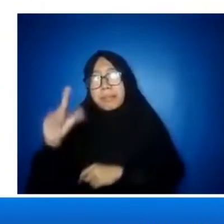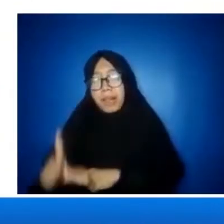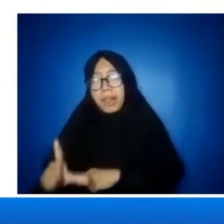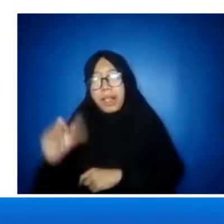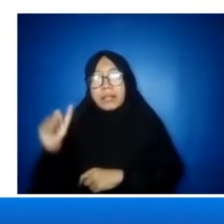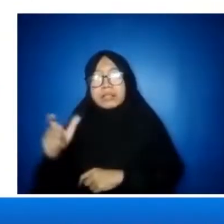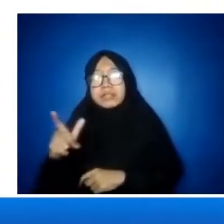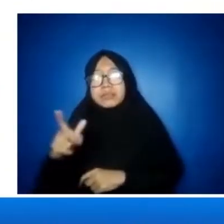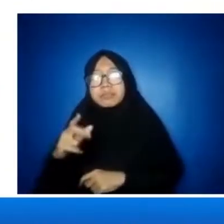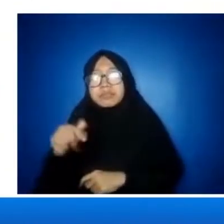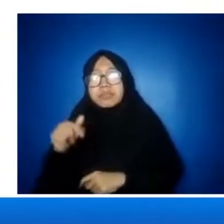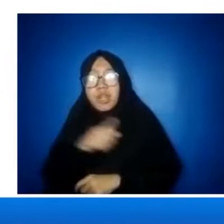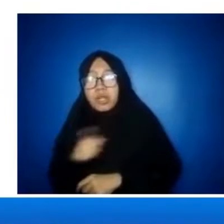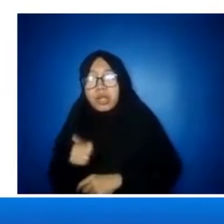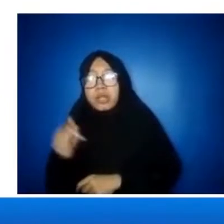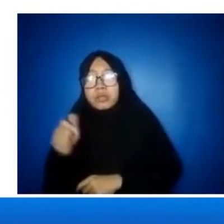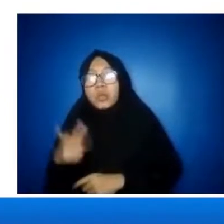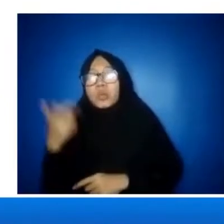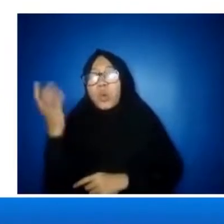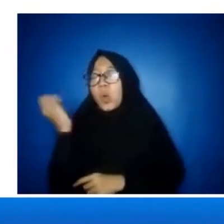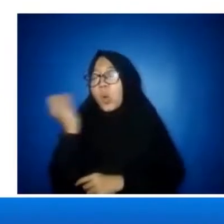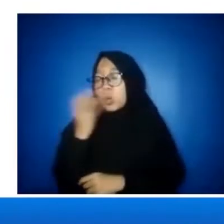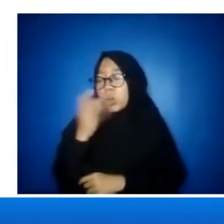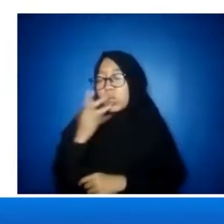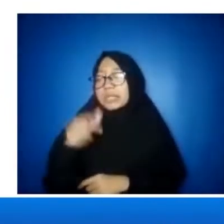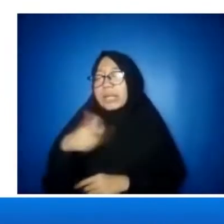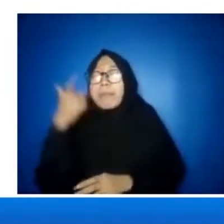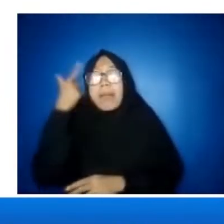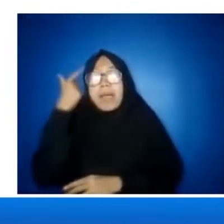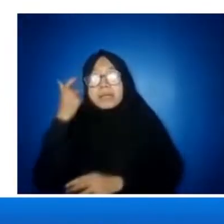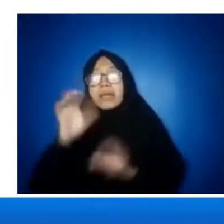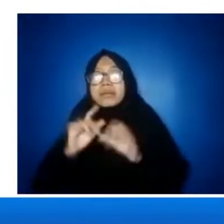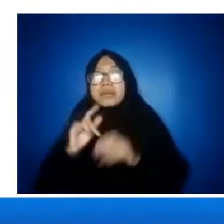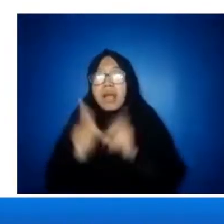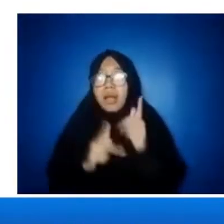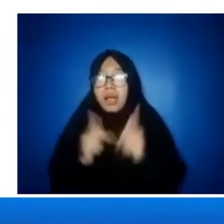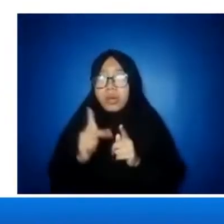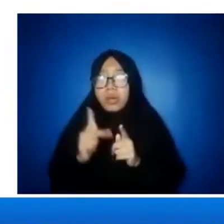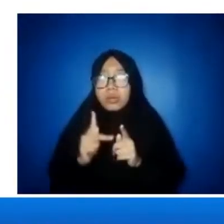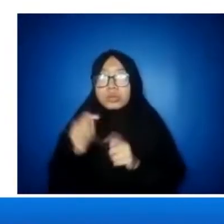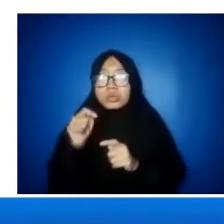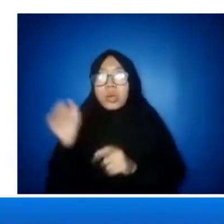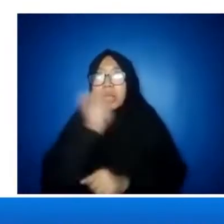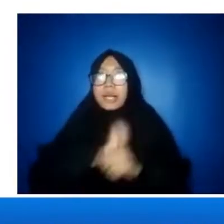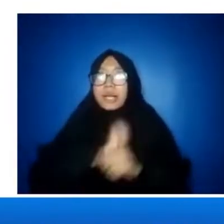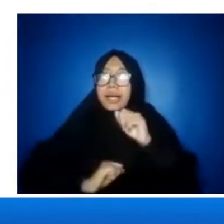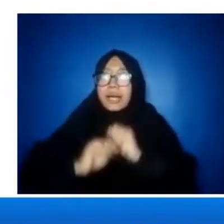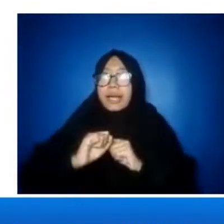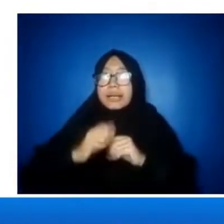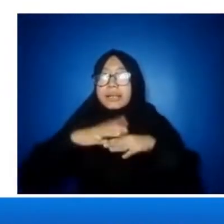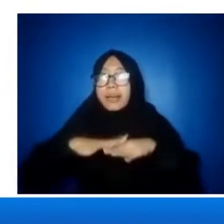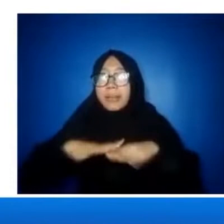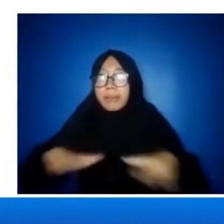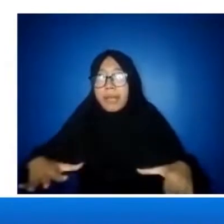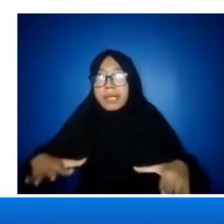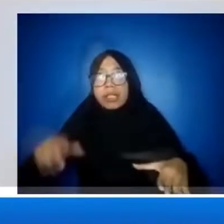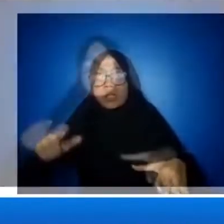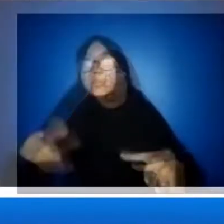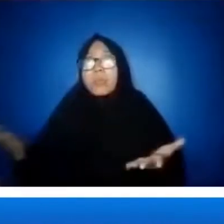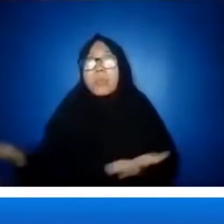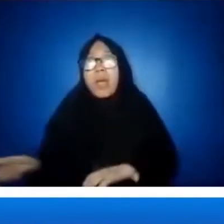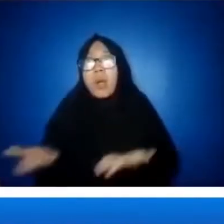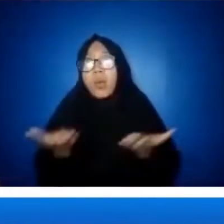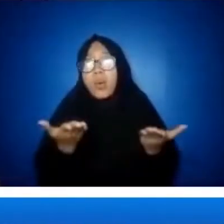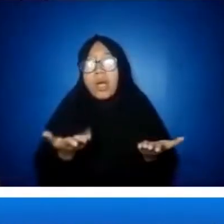democracy movement in Hong Kong, we learned that a consistent peace movement can bring the commitment of civil society to fight to democracy to